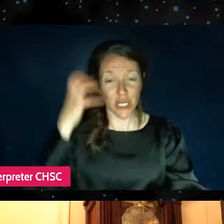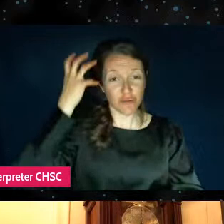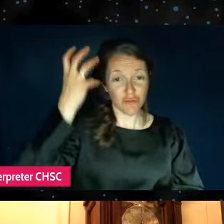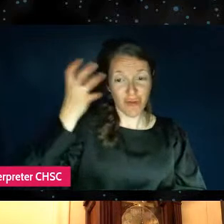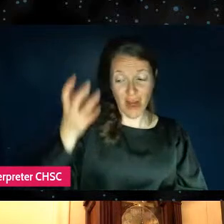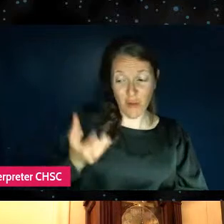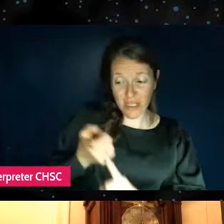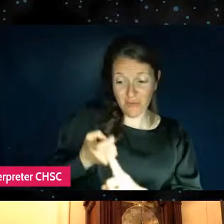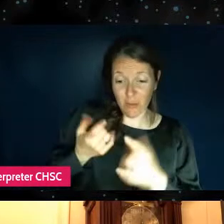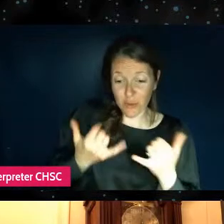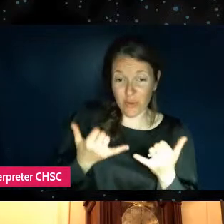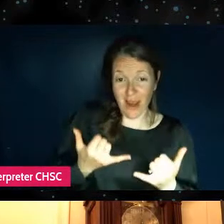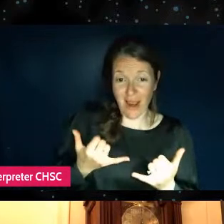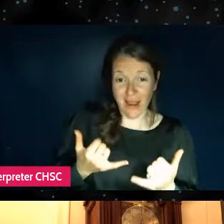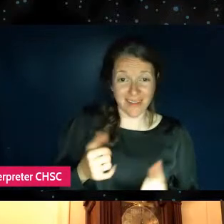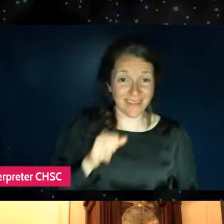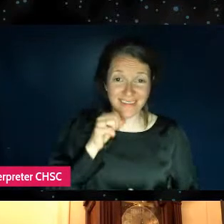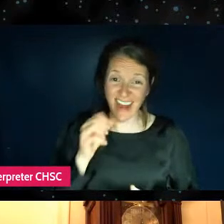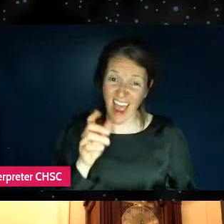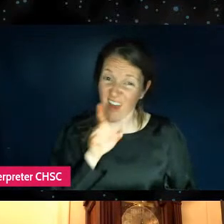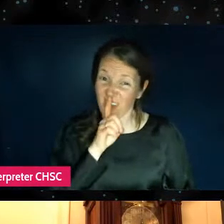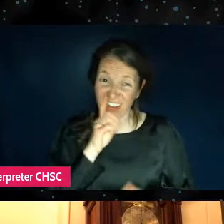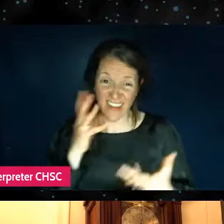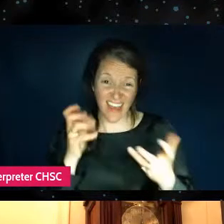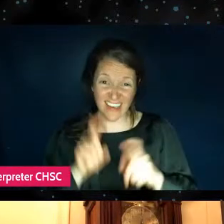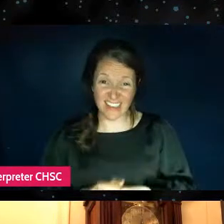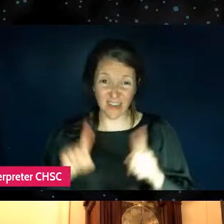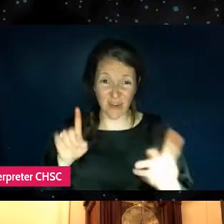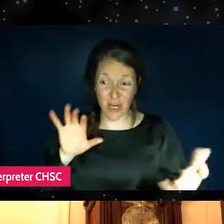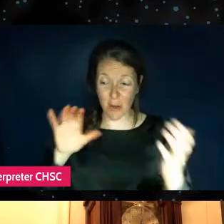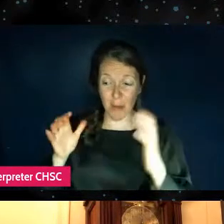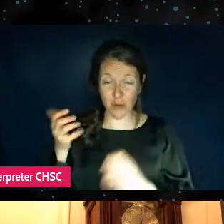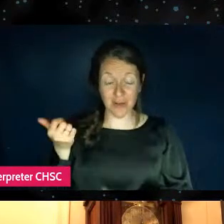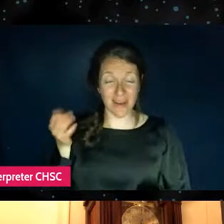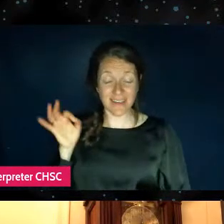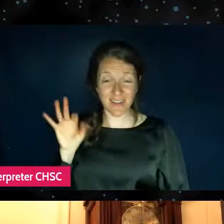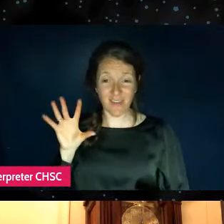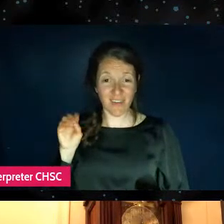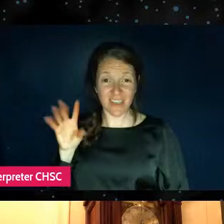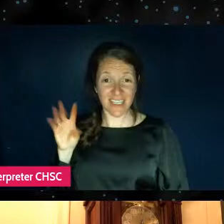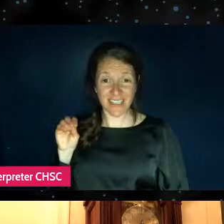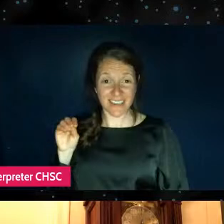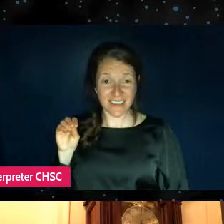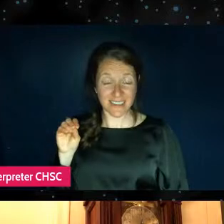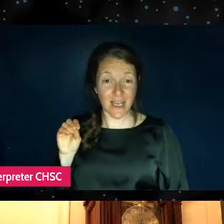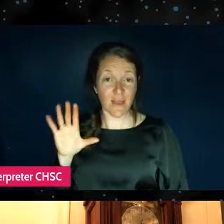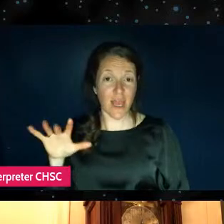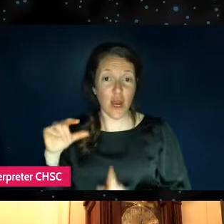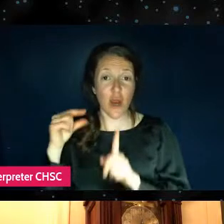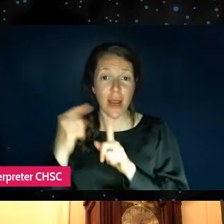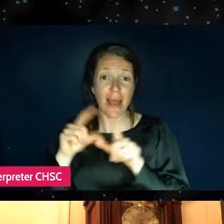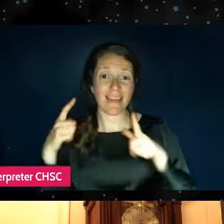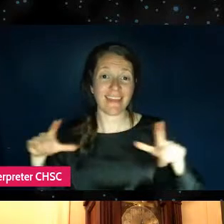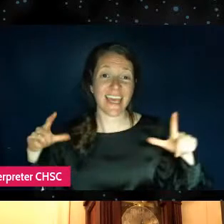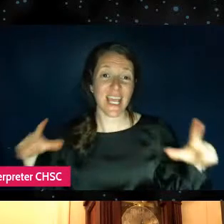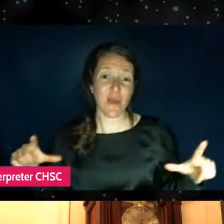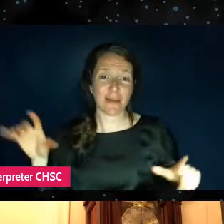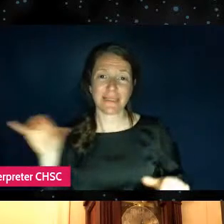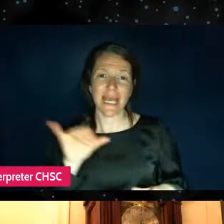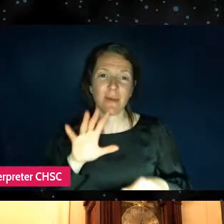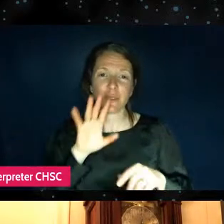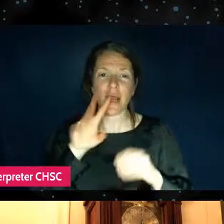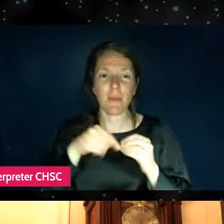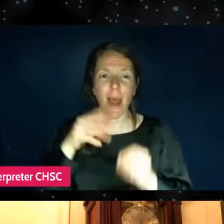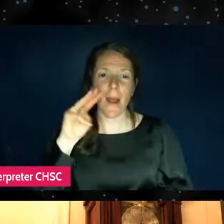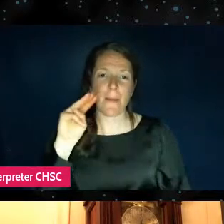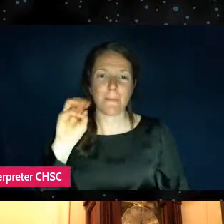are not that different from the drag queens of, you know, the 1950s. A lot of the lingo is the same, you know, talking about mopping